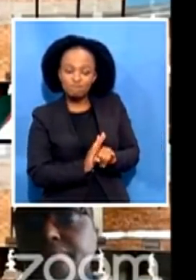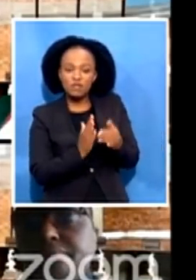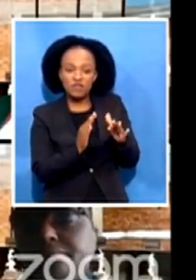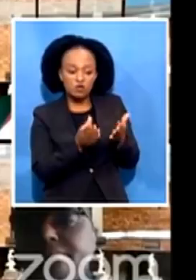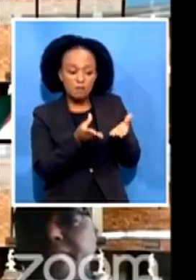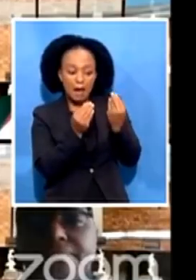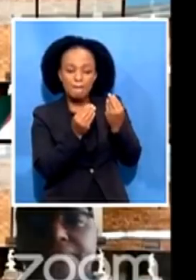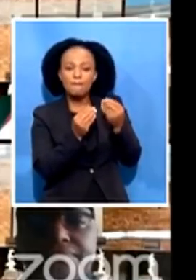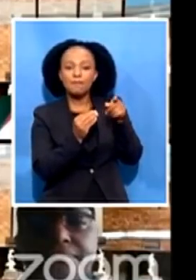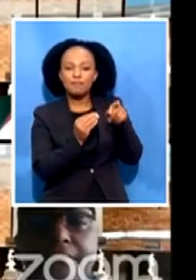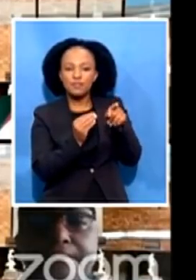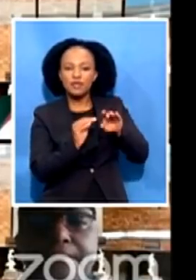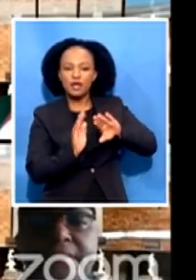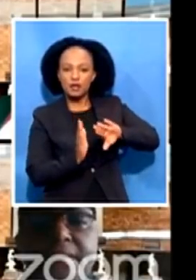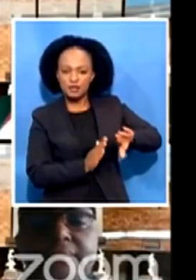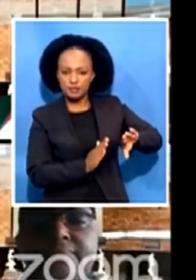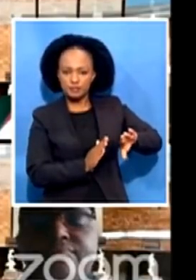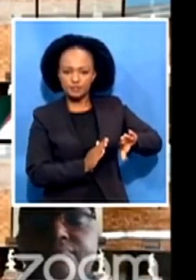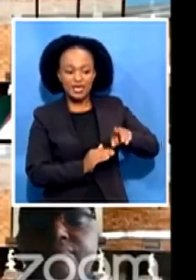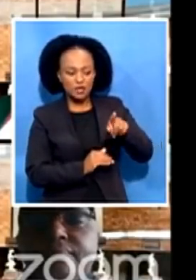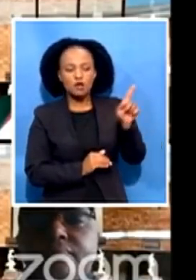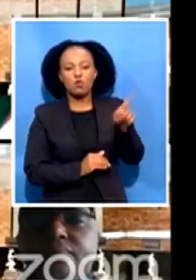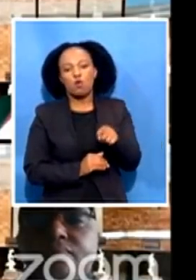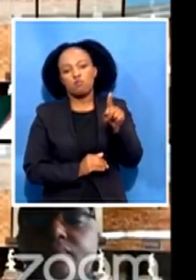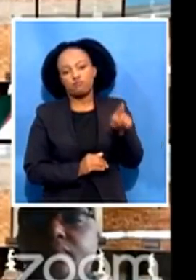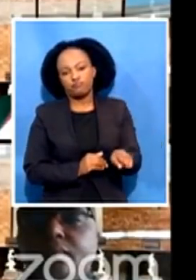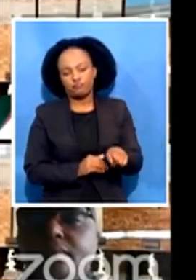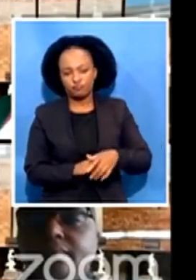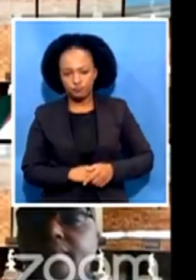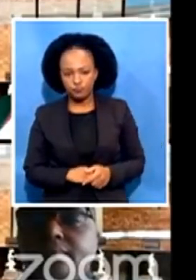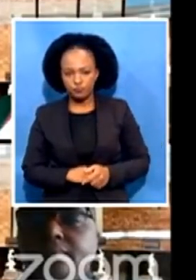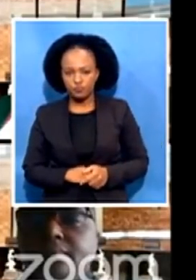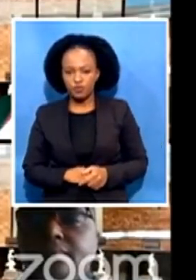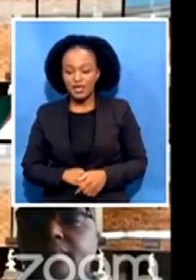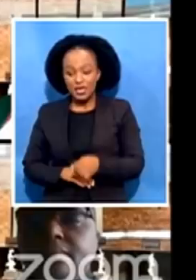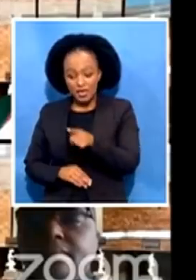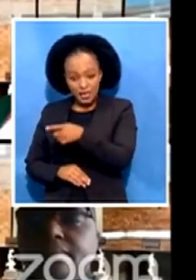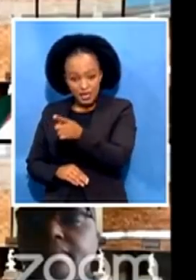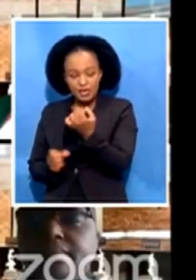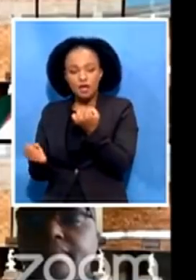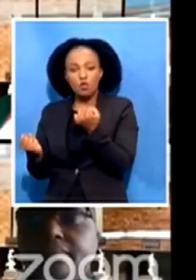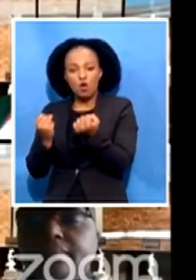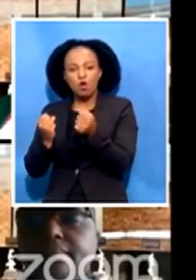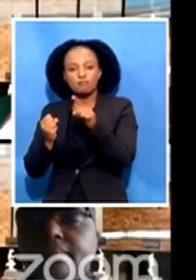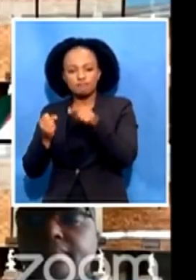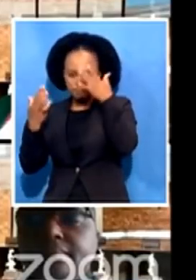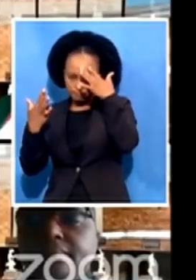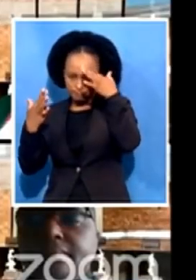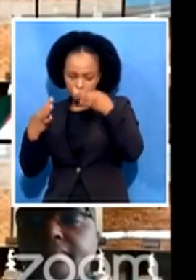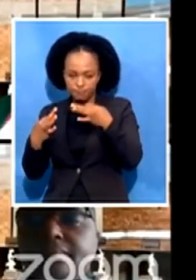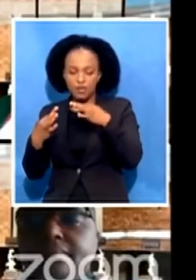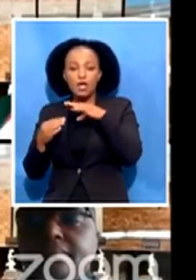was wrong. And what this court must determine is whether the public protector, having